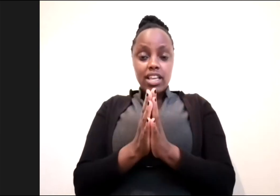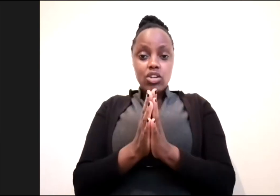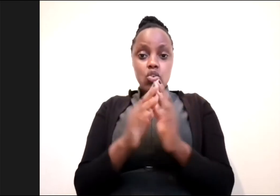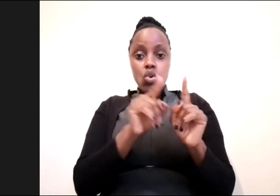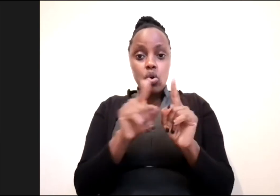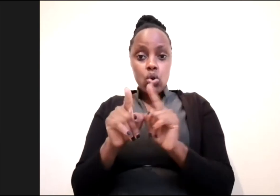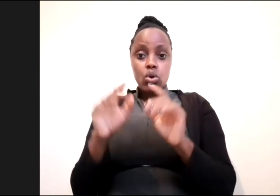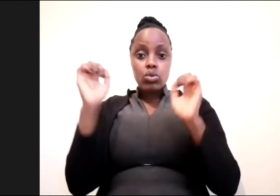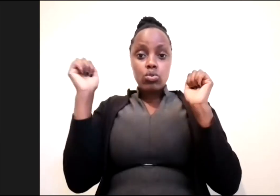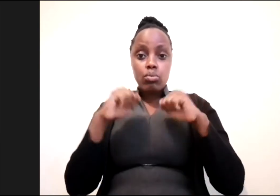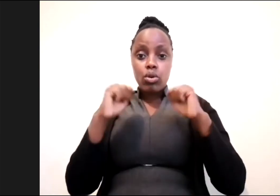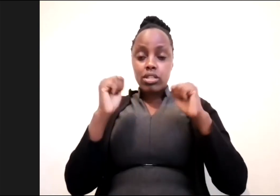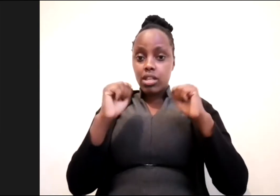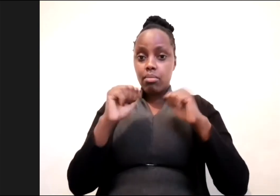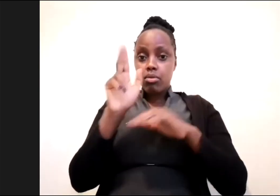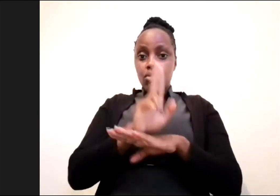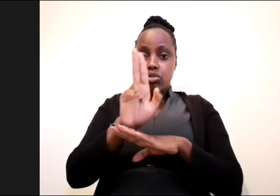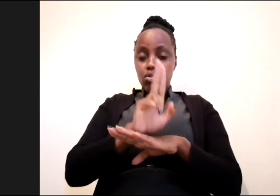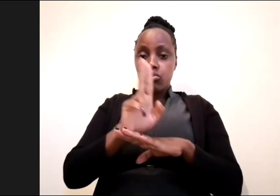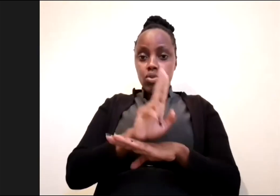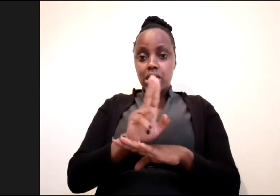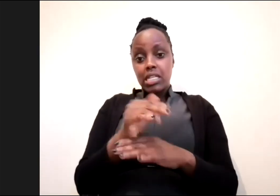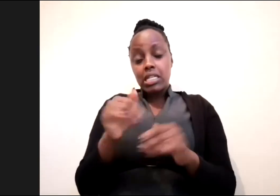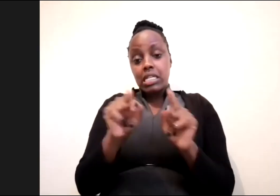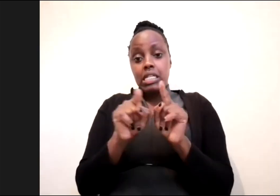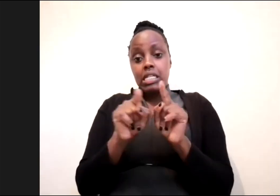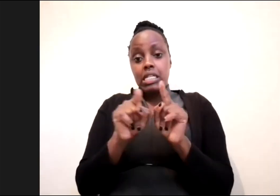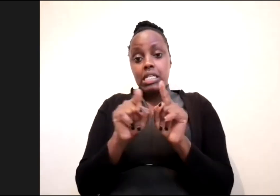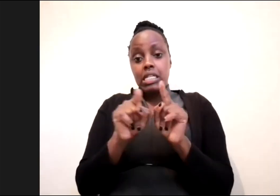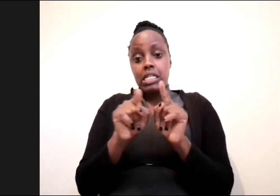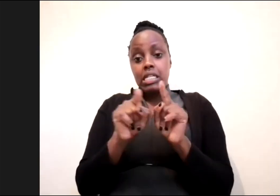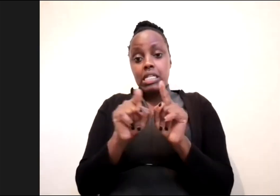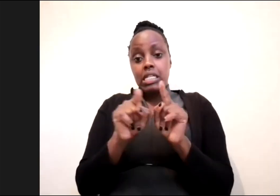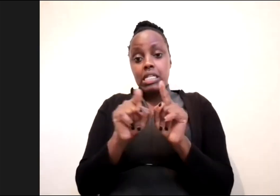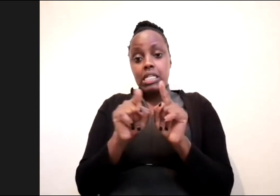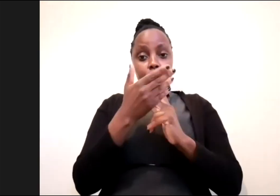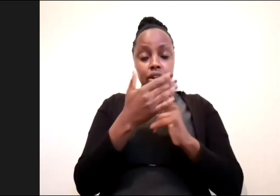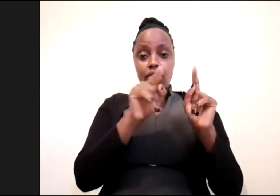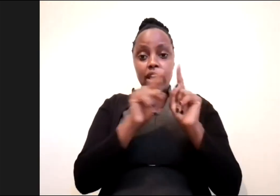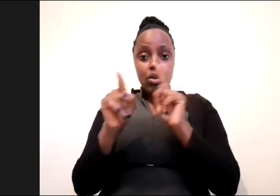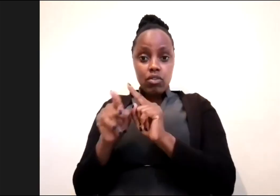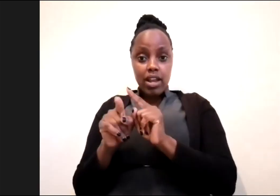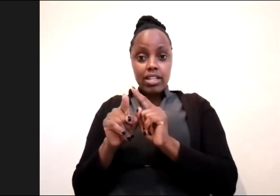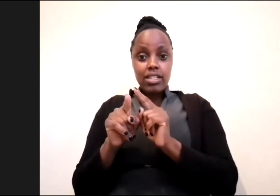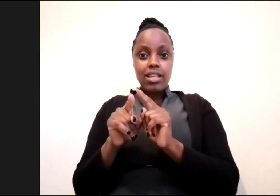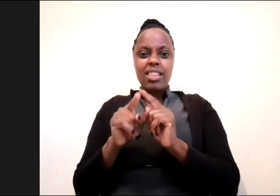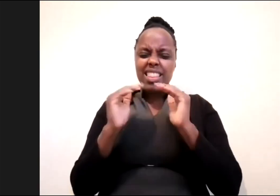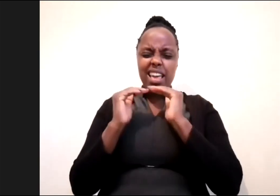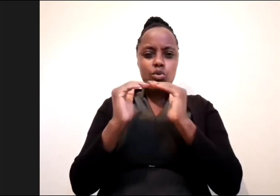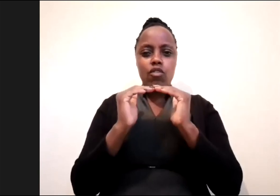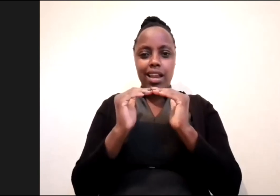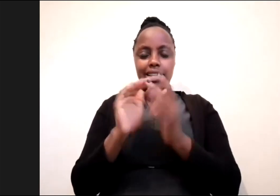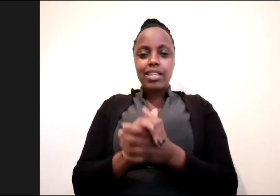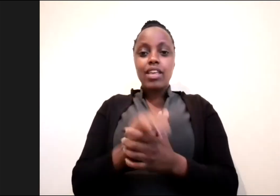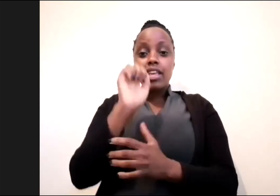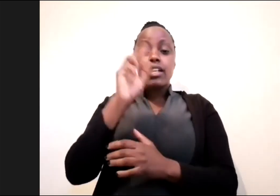able to use it, as far as we have a transition between the equivalency and the conformity. Yes, it will be